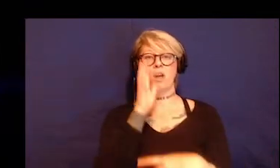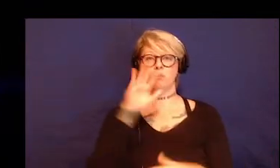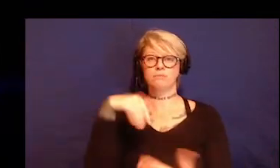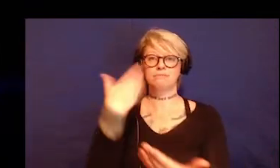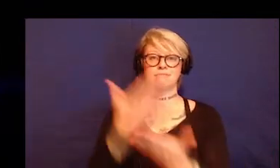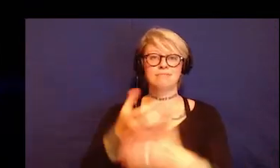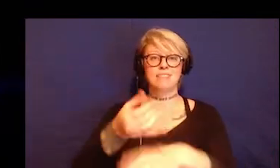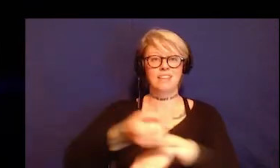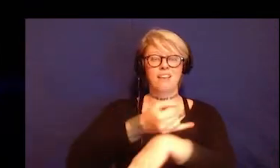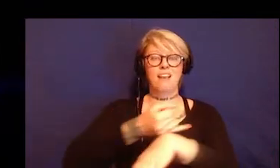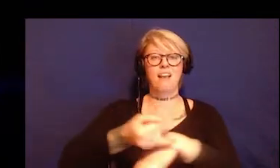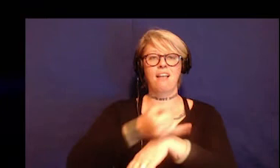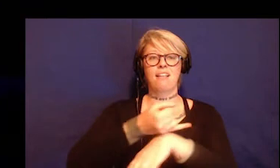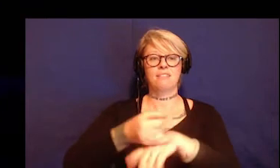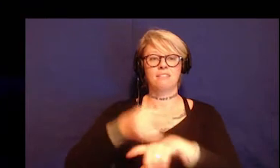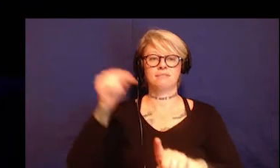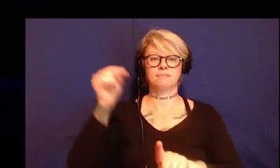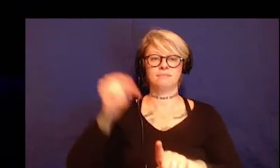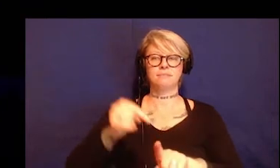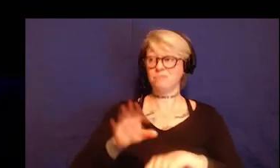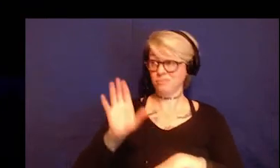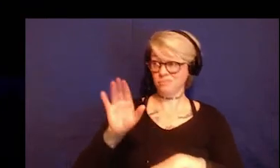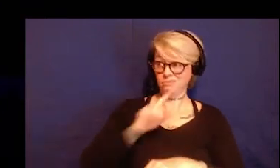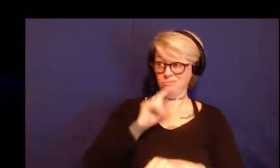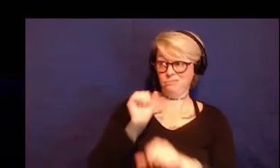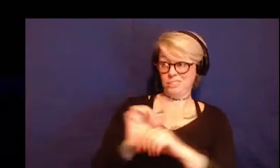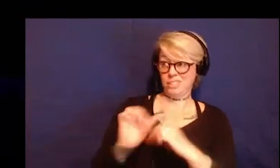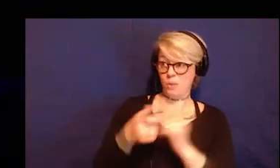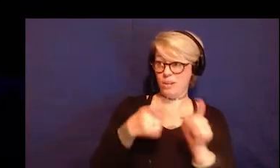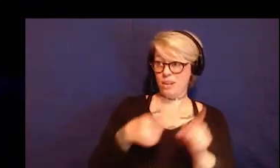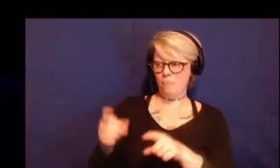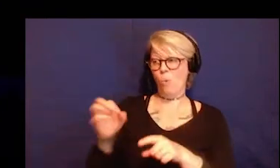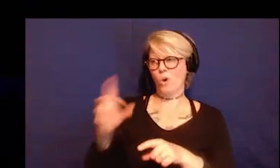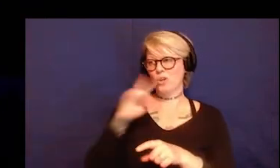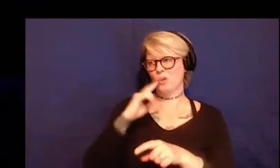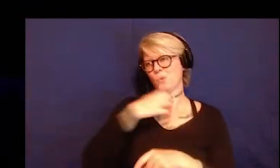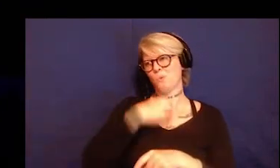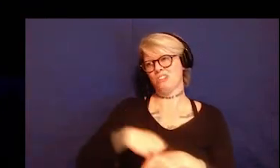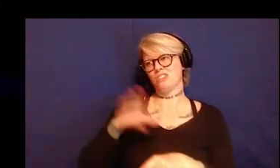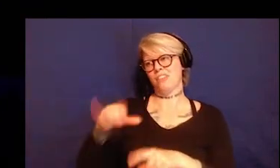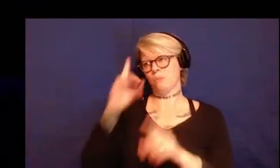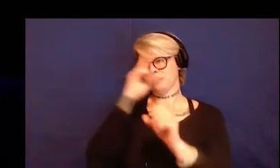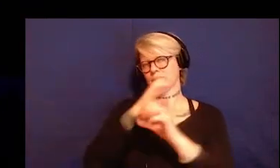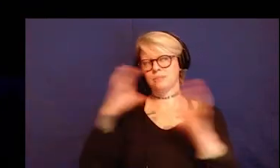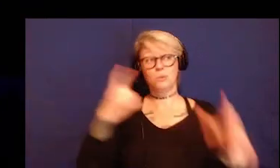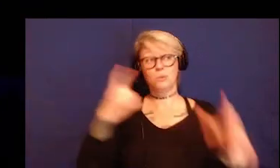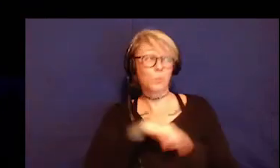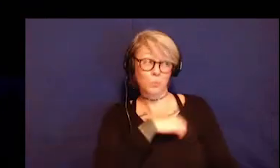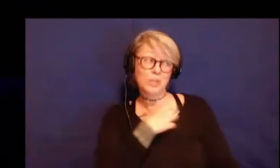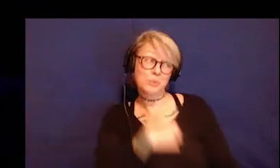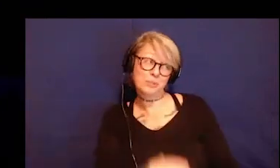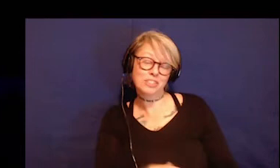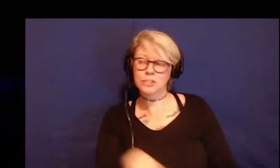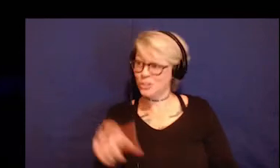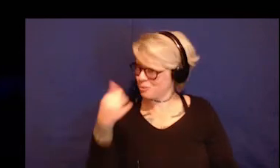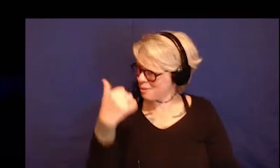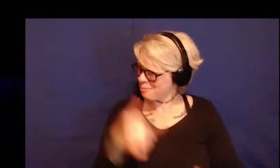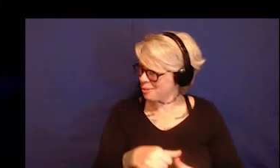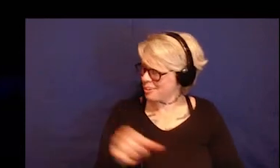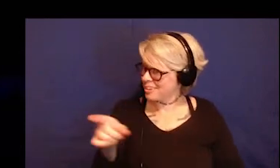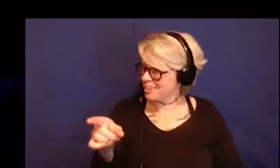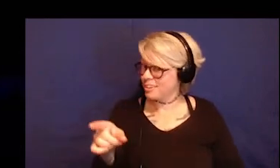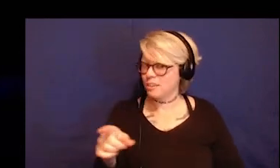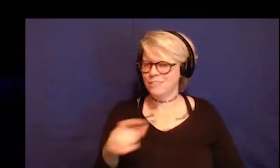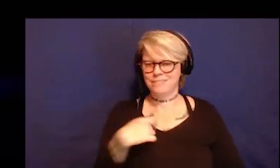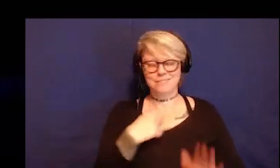Tea Leaves. Is that how it went? Or is that how you wish it went? How we wish it went? Do you remember? I